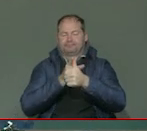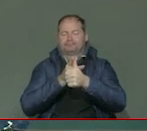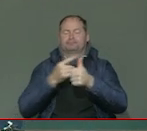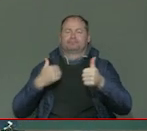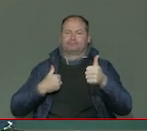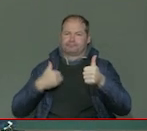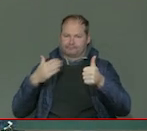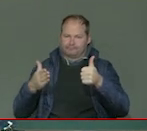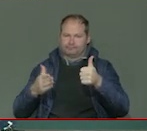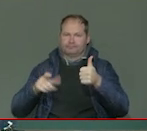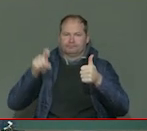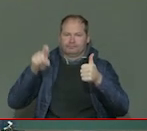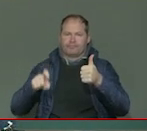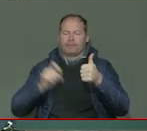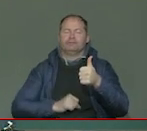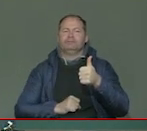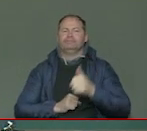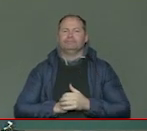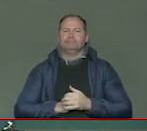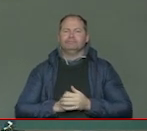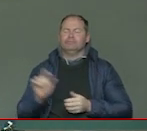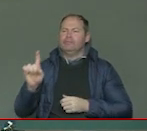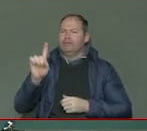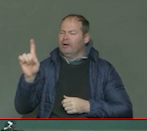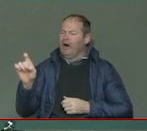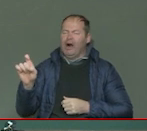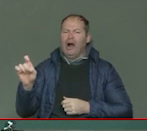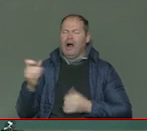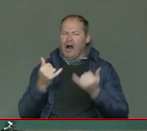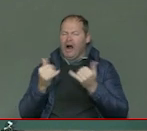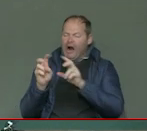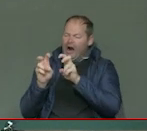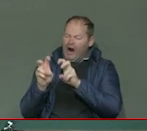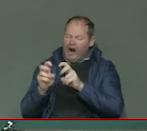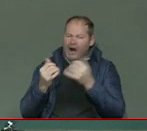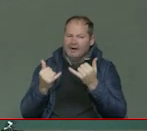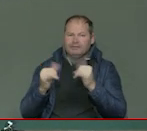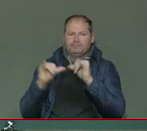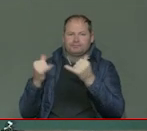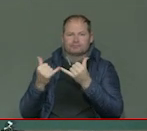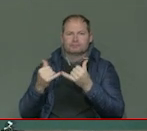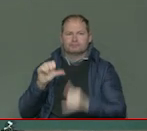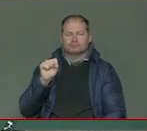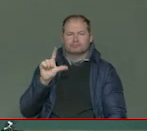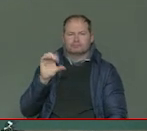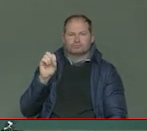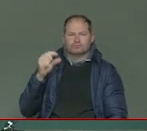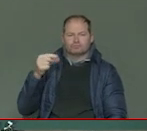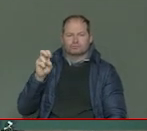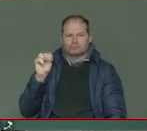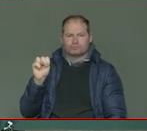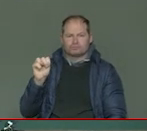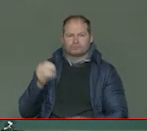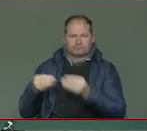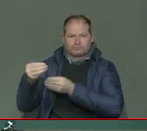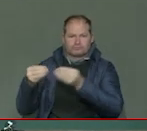at the question. They say the following information relates to slogan traders. The official bank statement